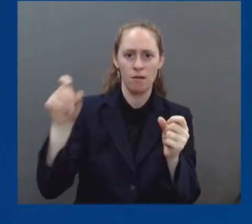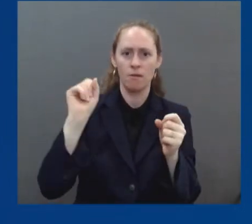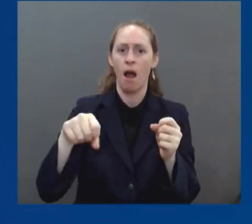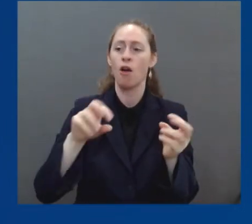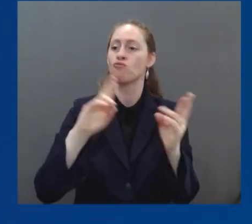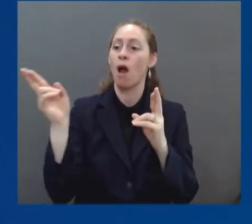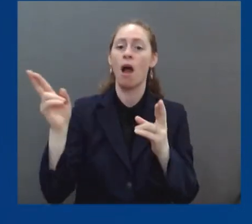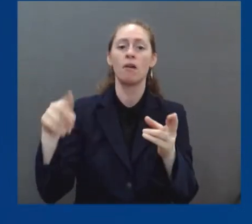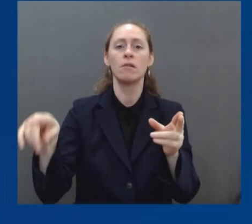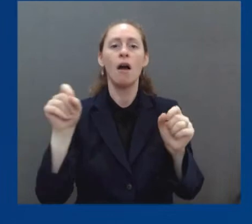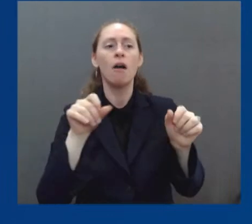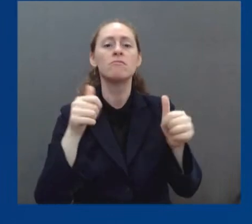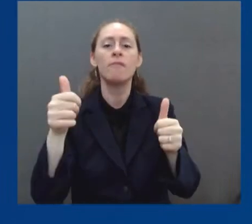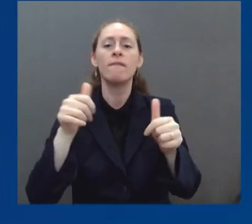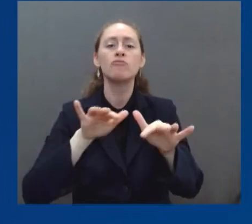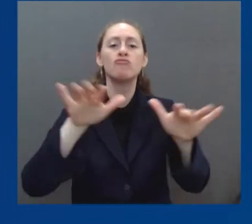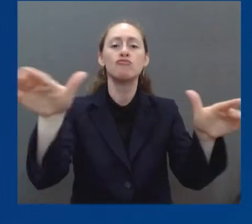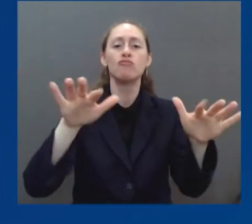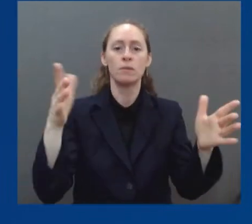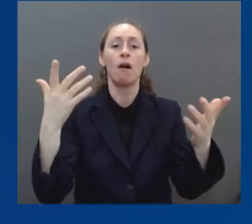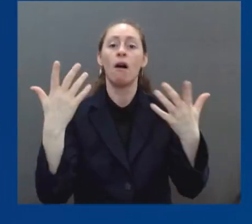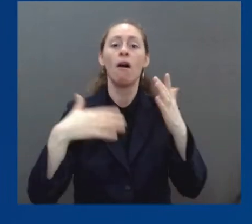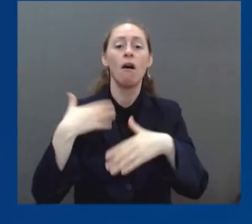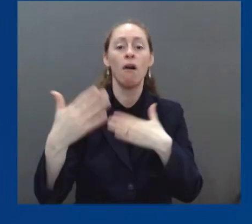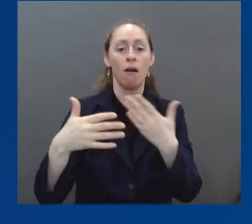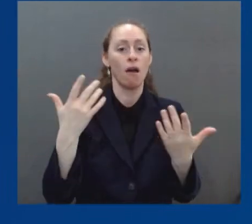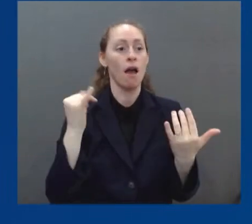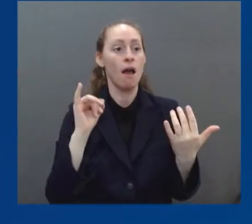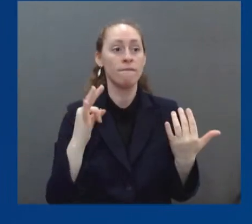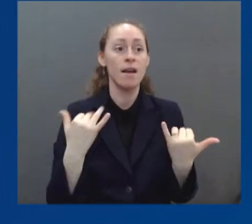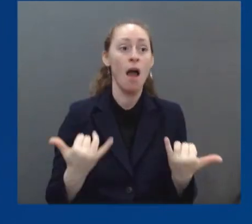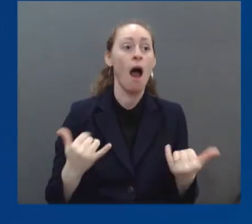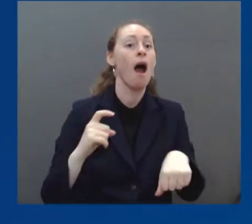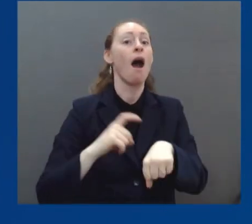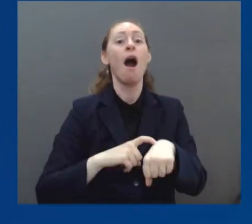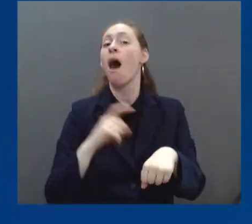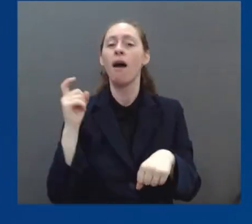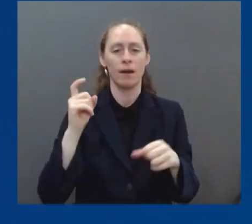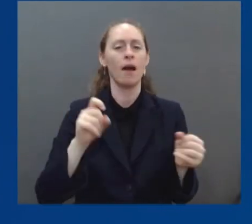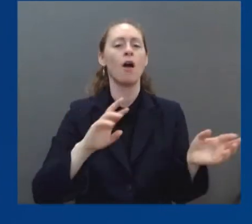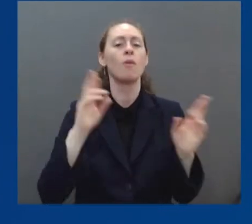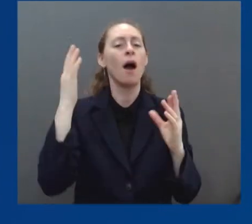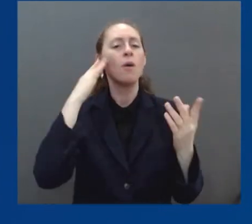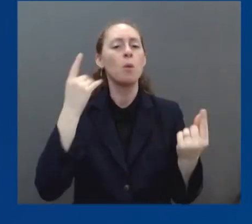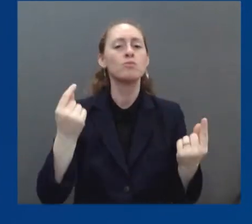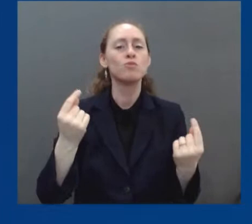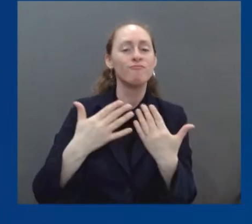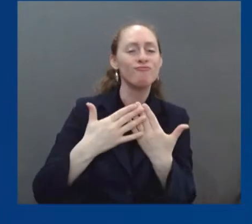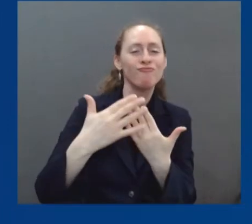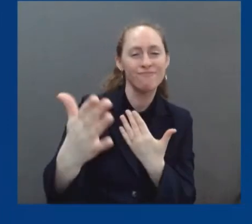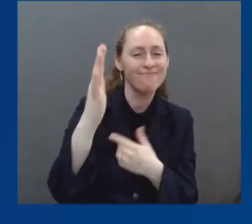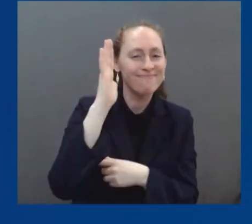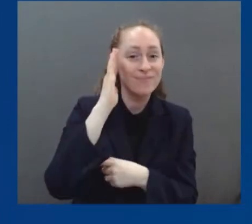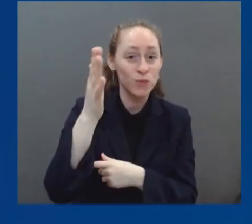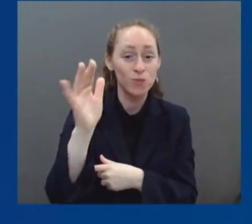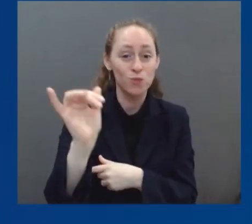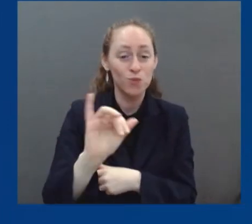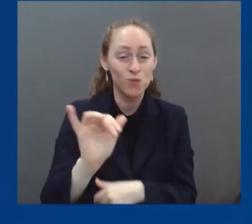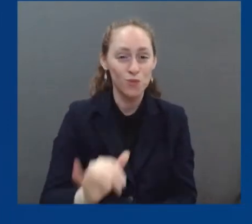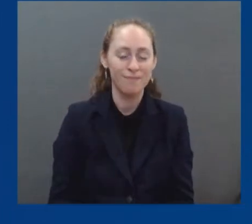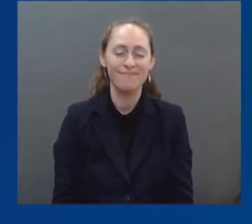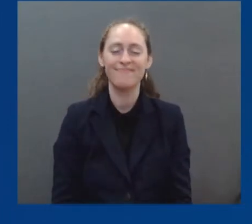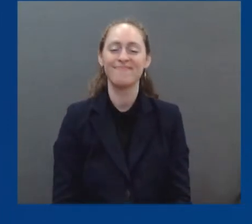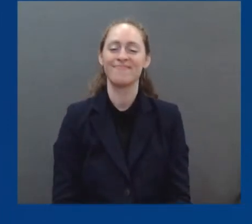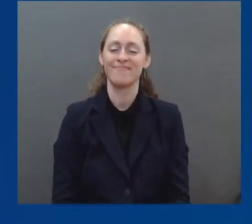health threats. And now I will turn it over to Dr. Fauci. Dr. Fauci? Thank you very much, Dr. Walensky. I would like to now